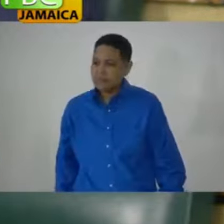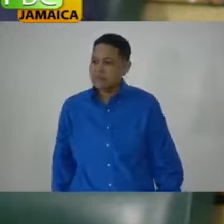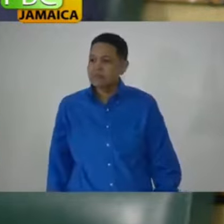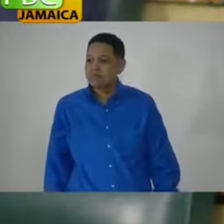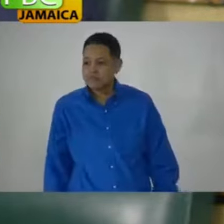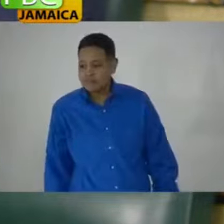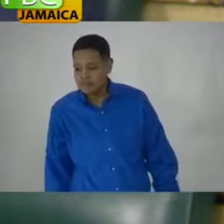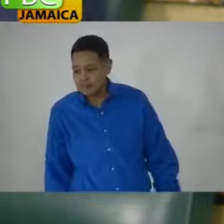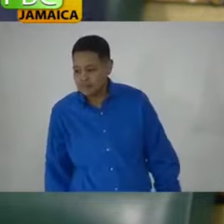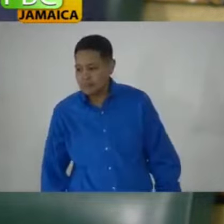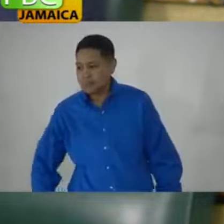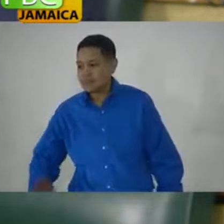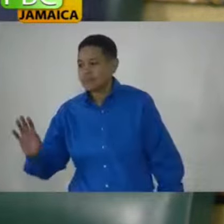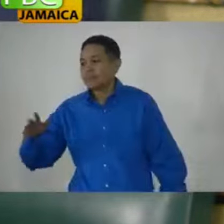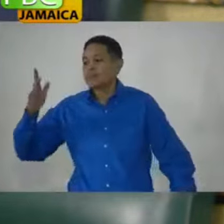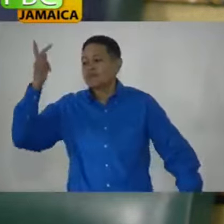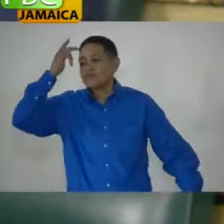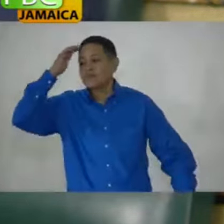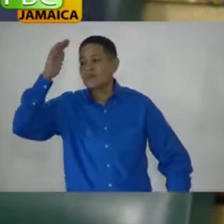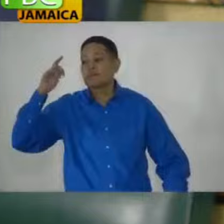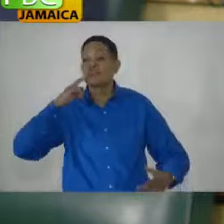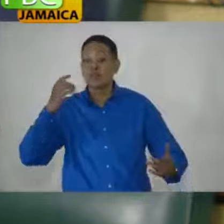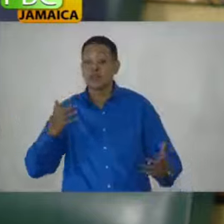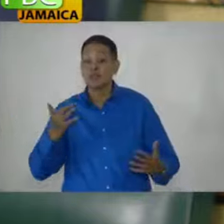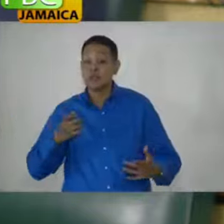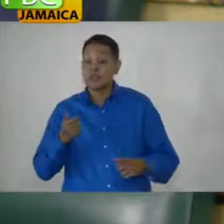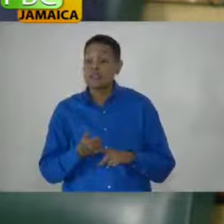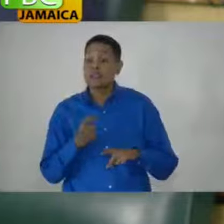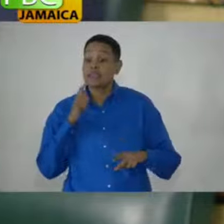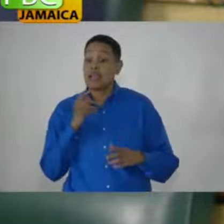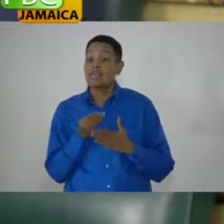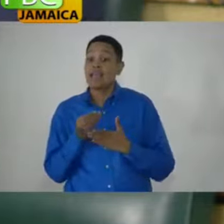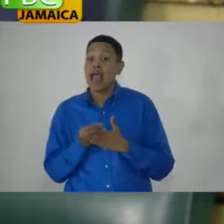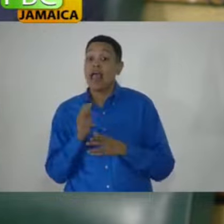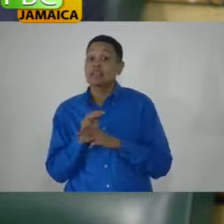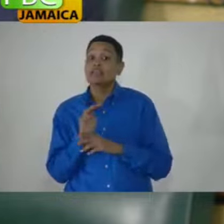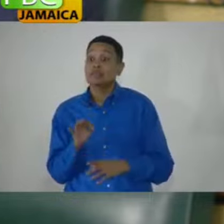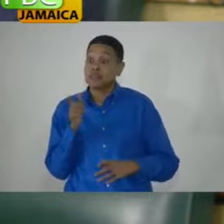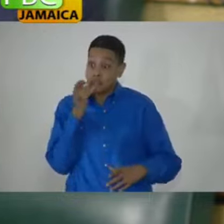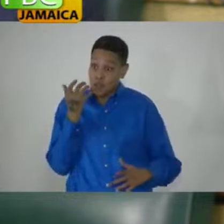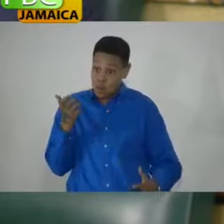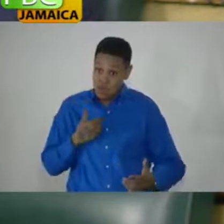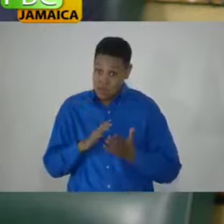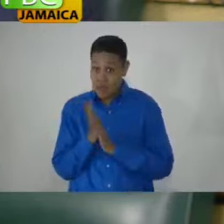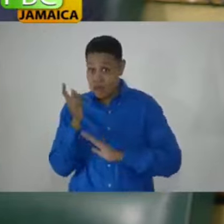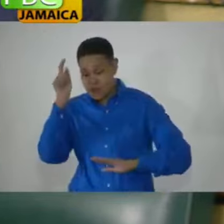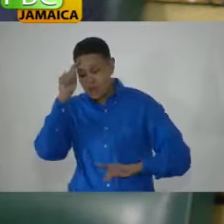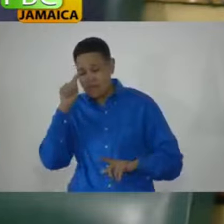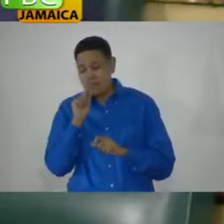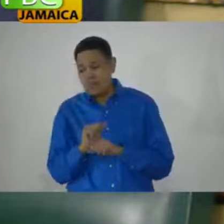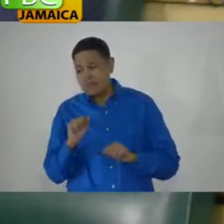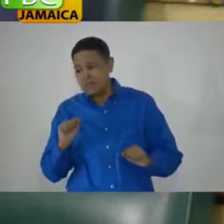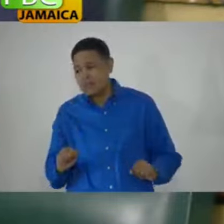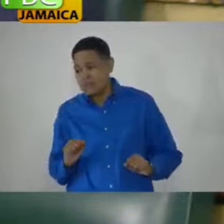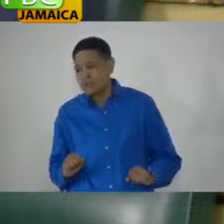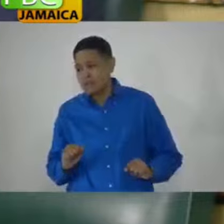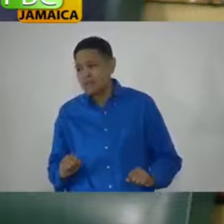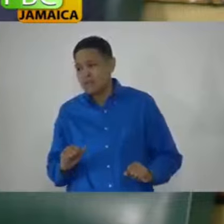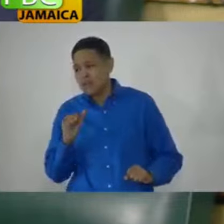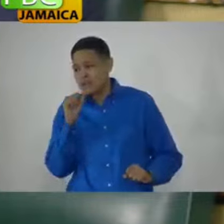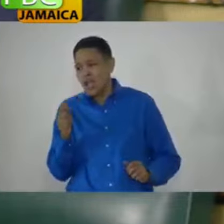Madam Speaker, a Prime Minister in waiting and a Finance Minister in waiting are possibly not